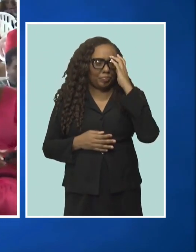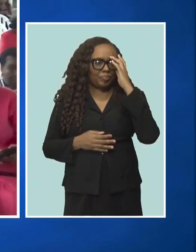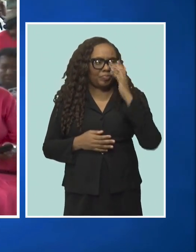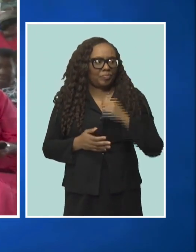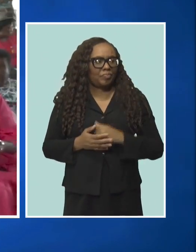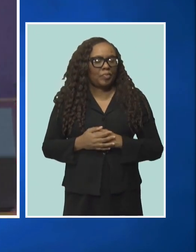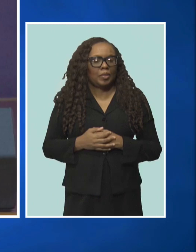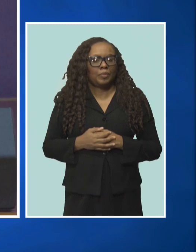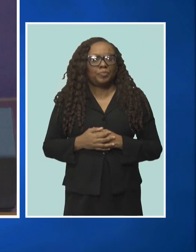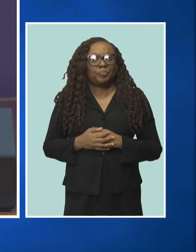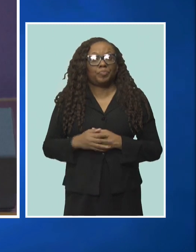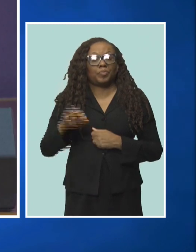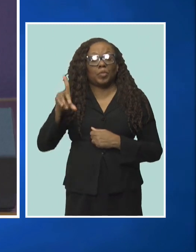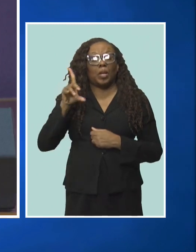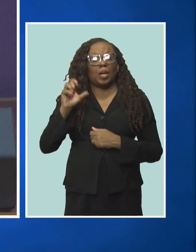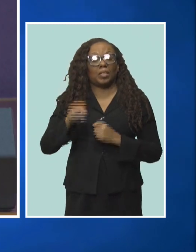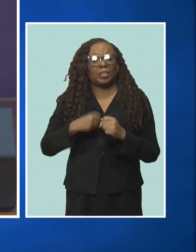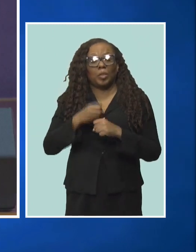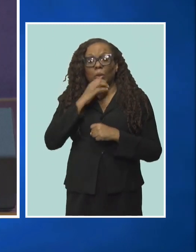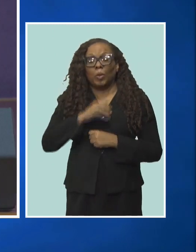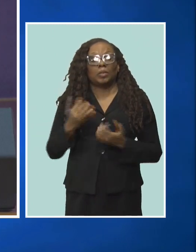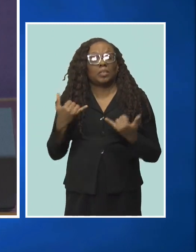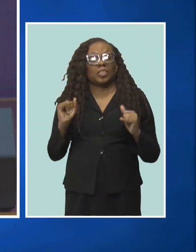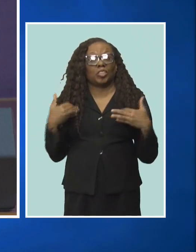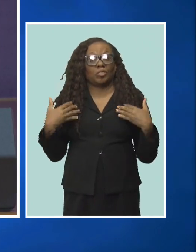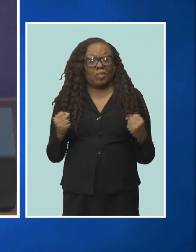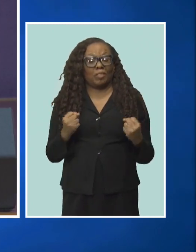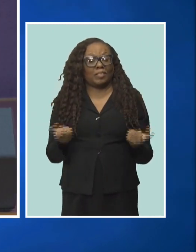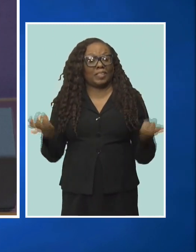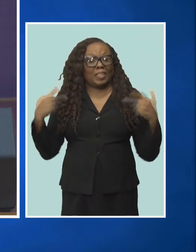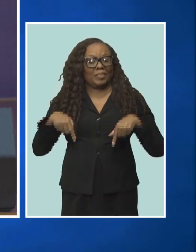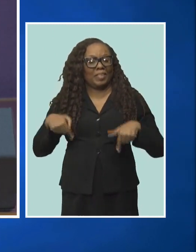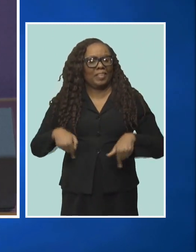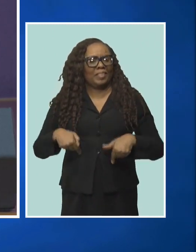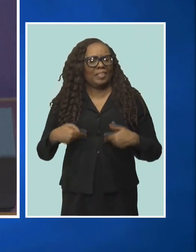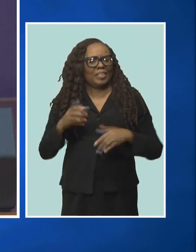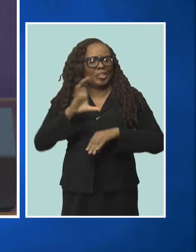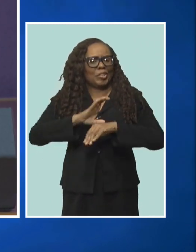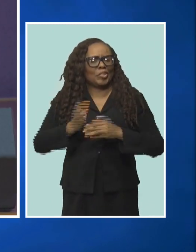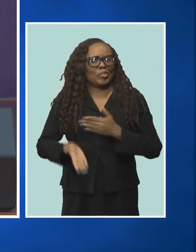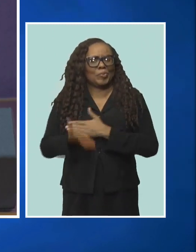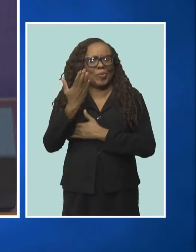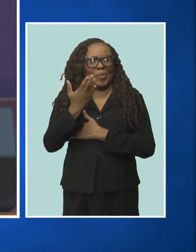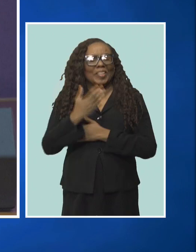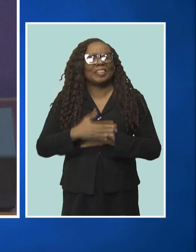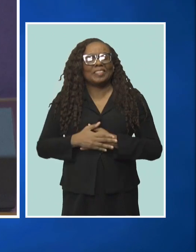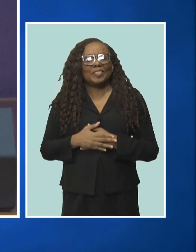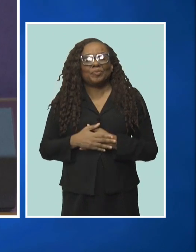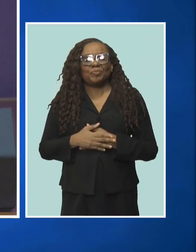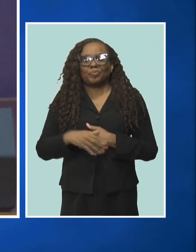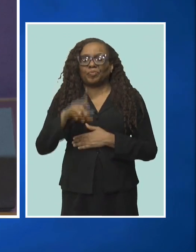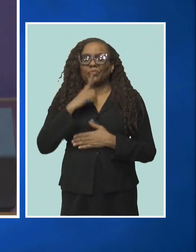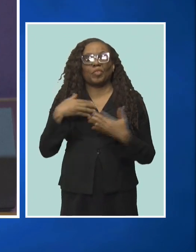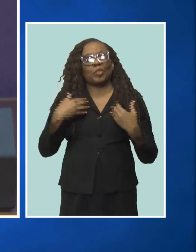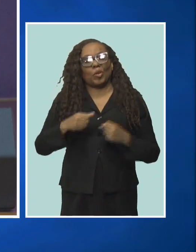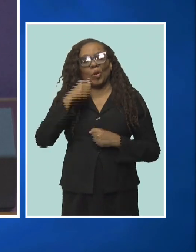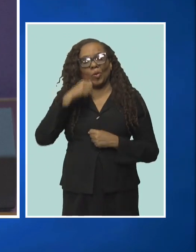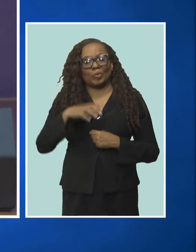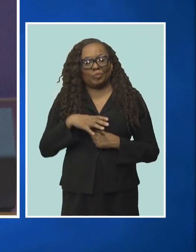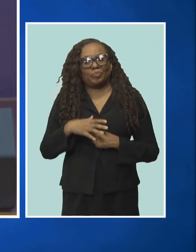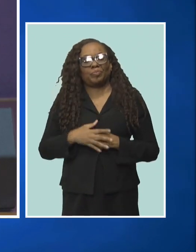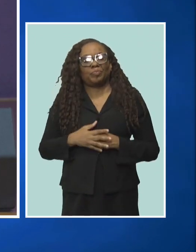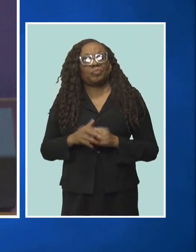Even at 100 years, she is strong enough to be here in the church with us this morning. She is a strong woman